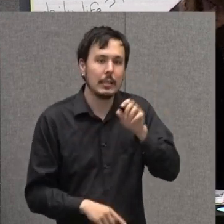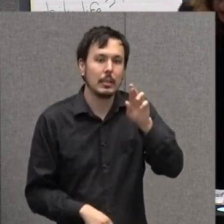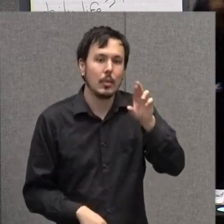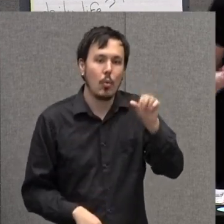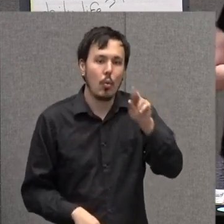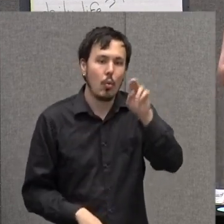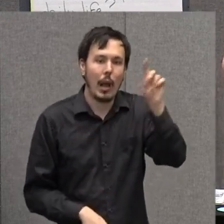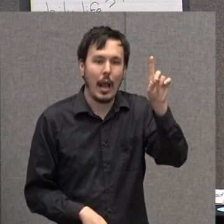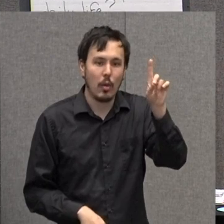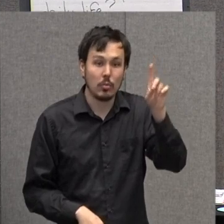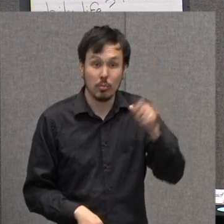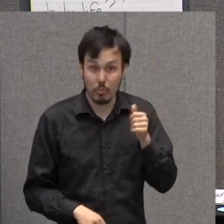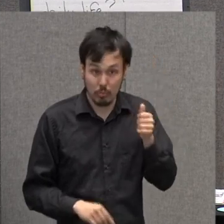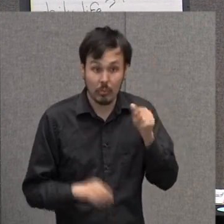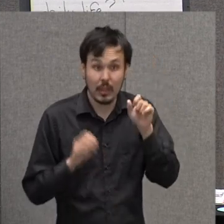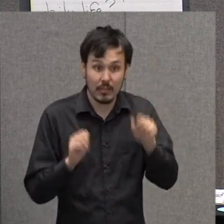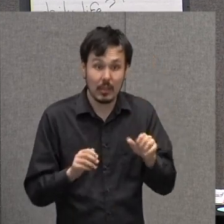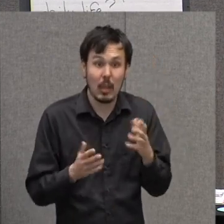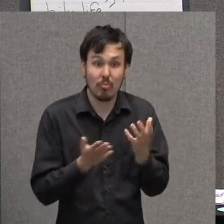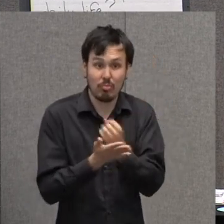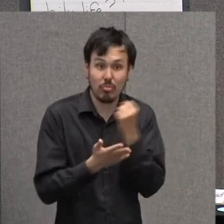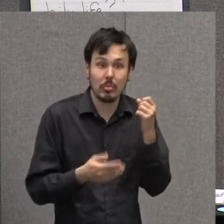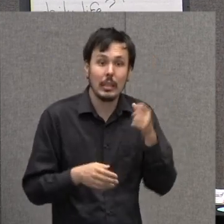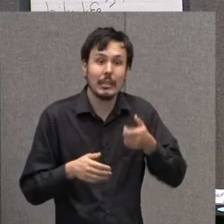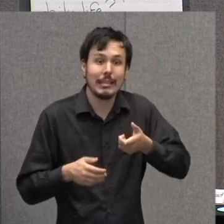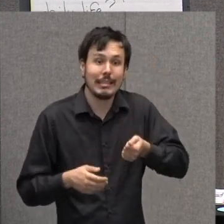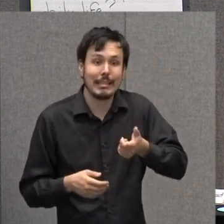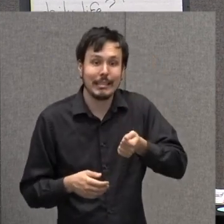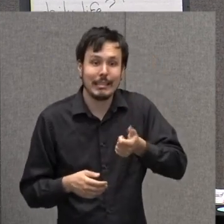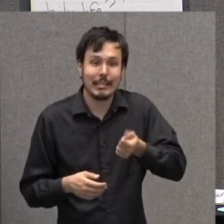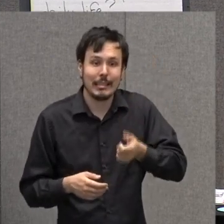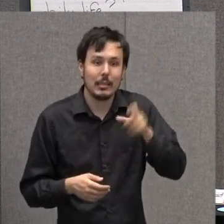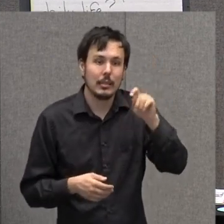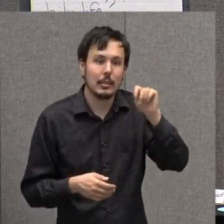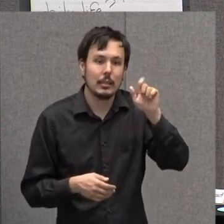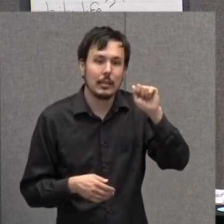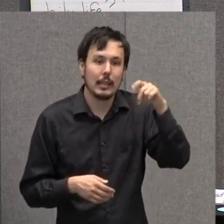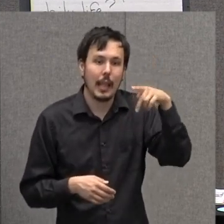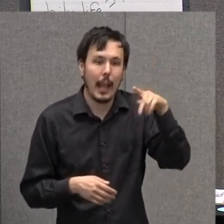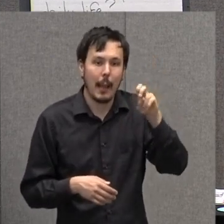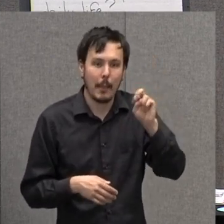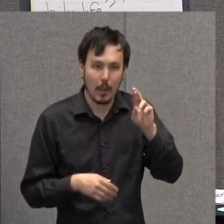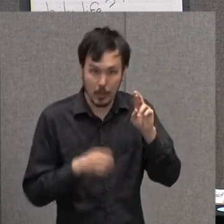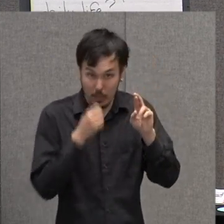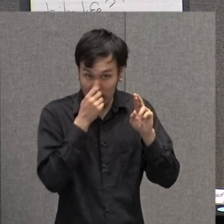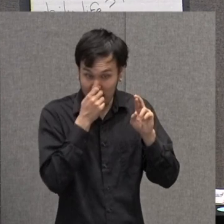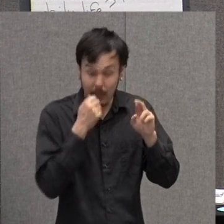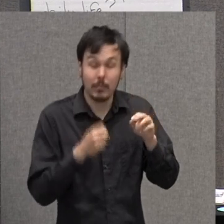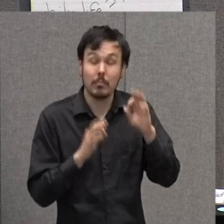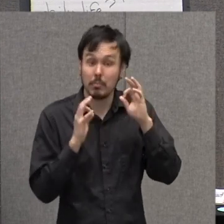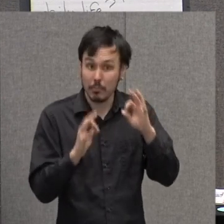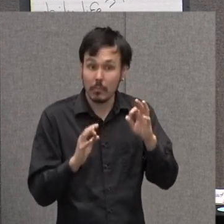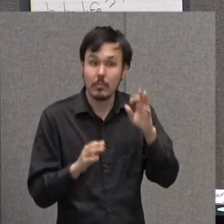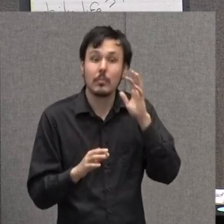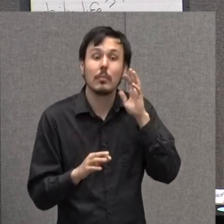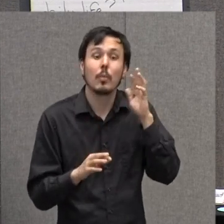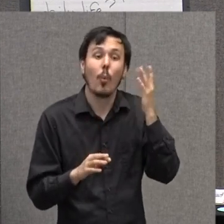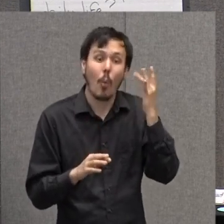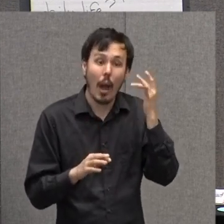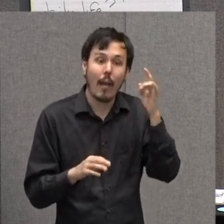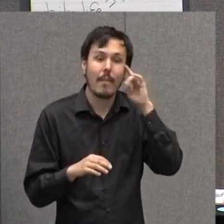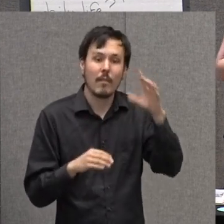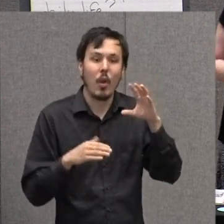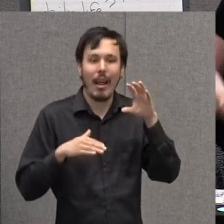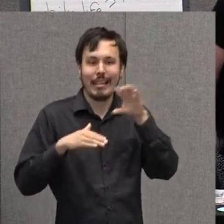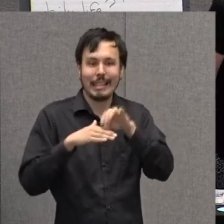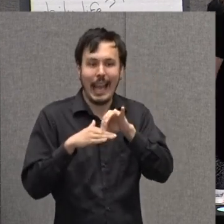If you can get your hands on a stapler, that's a good thing too because we're going to be doing a lot of attaching. So we can use the